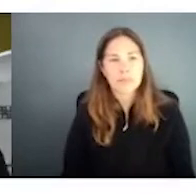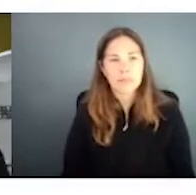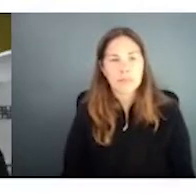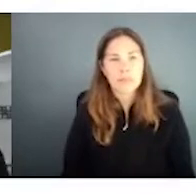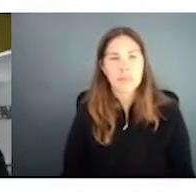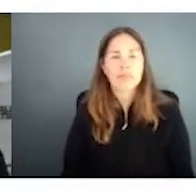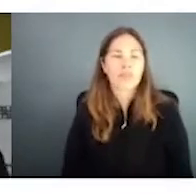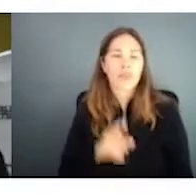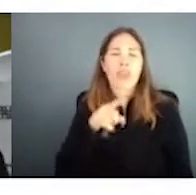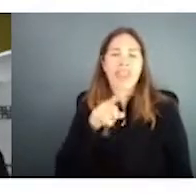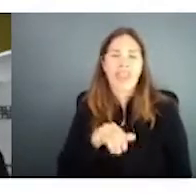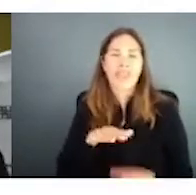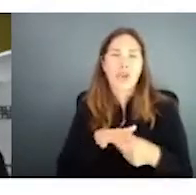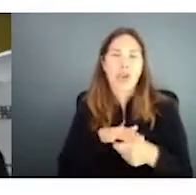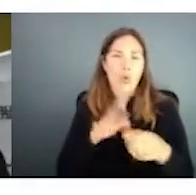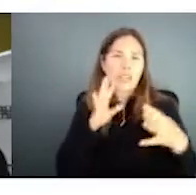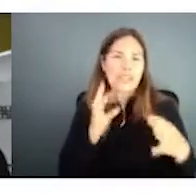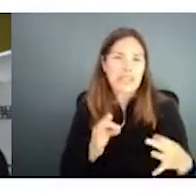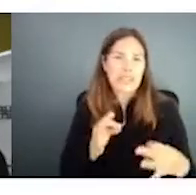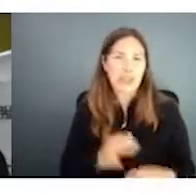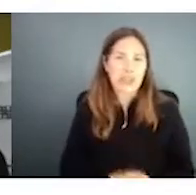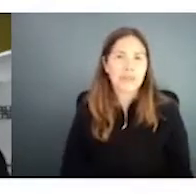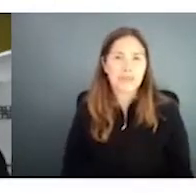Those are local decisions.